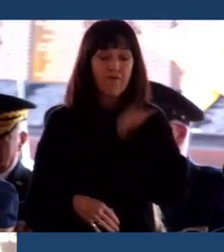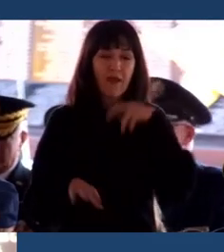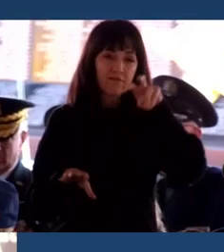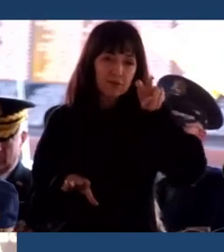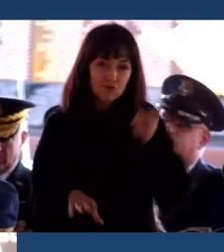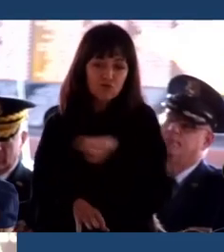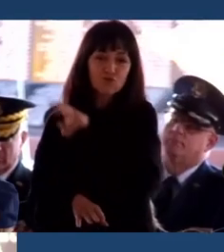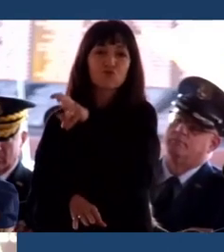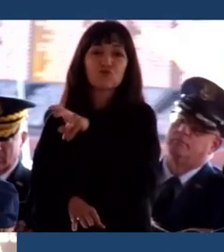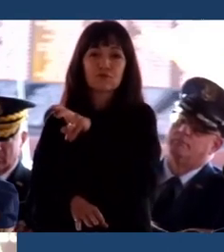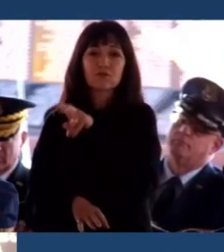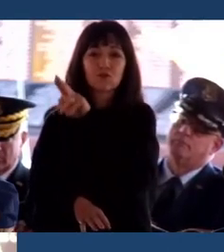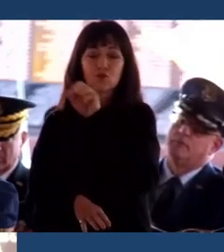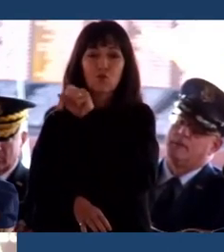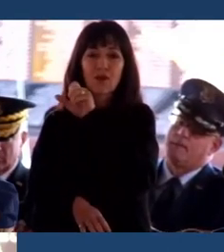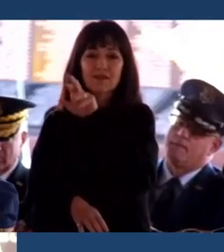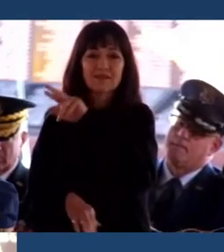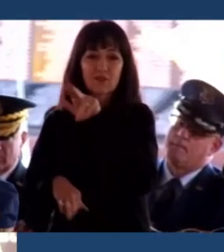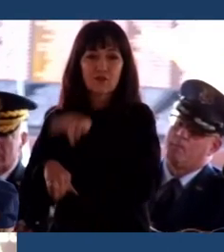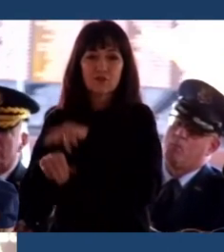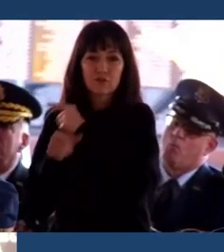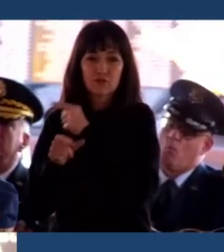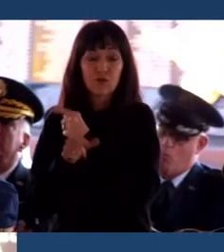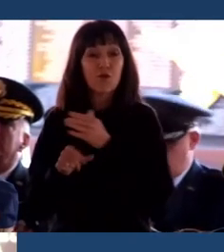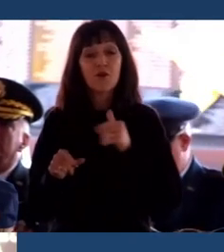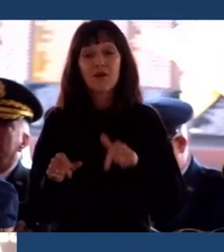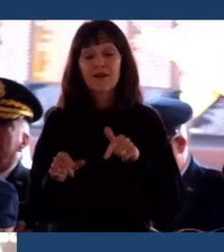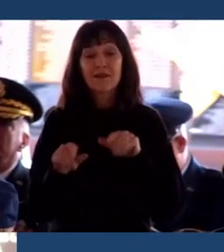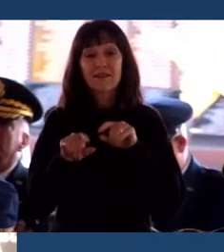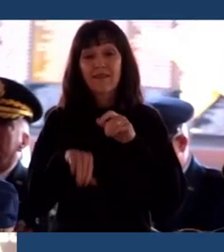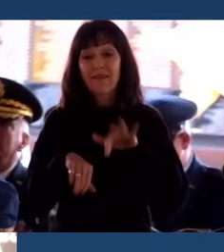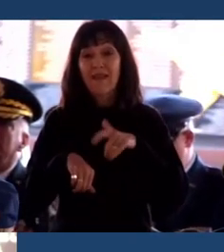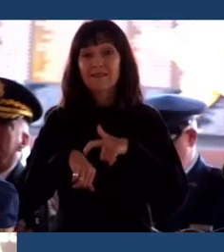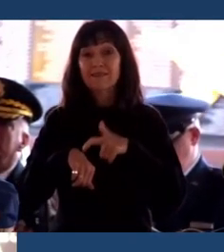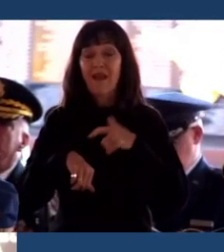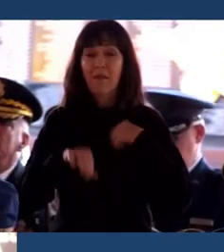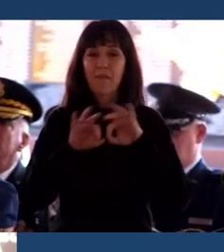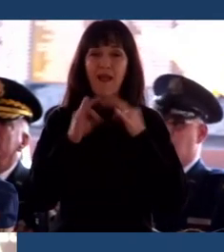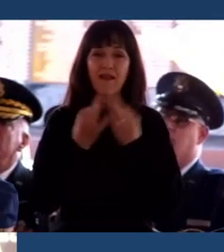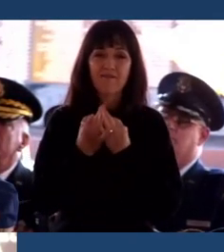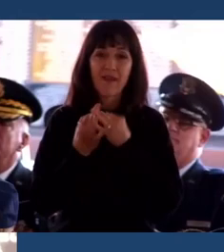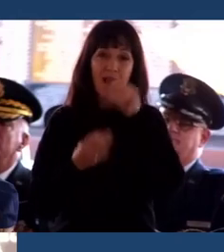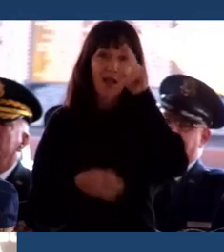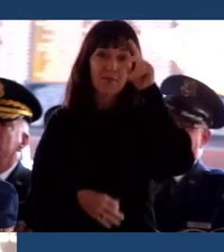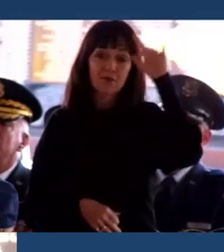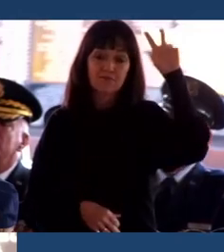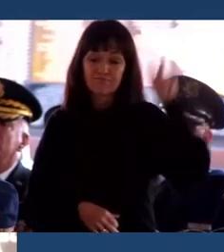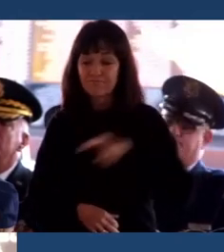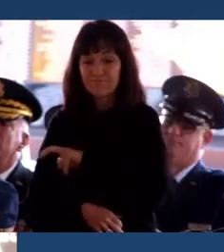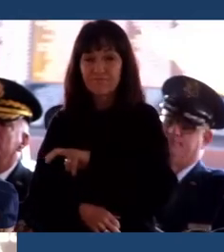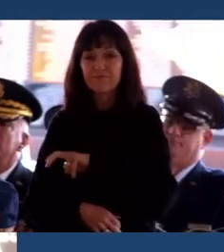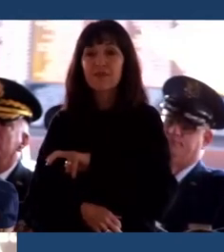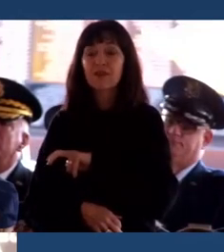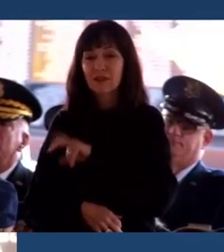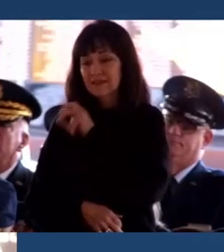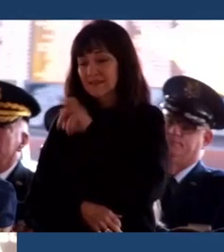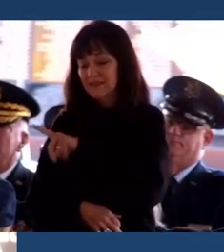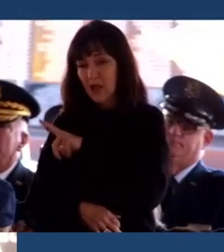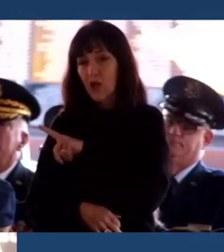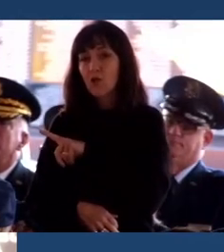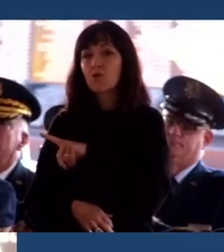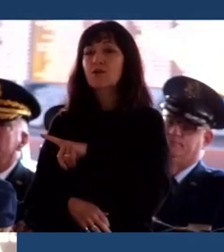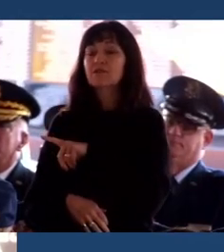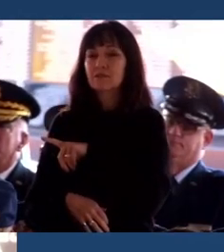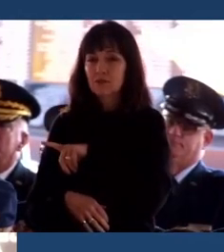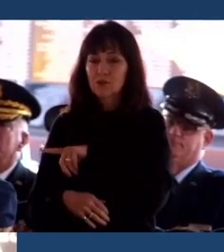By this time, my family relocated to Dover, Delaware from New York. I serve in the 118 Maintenance Group